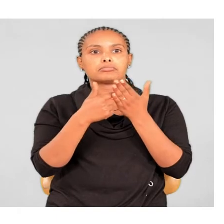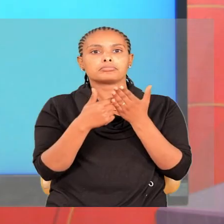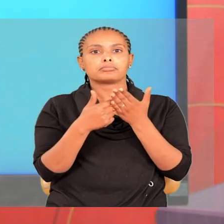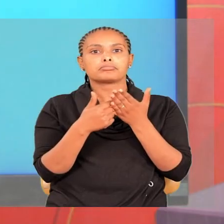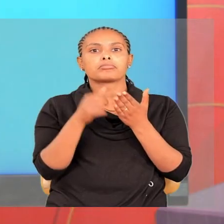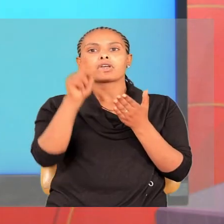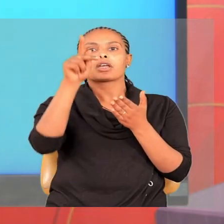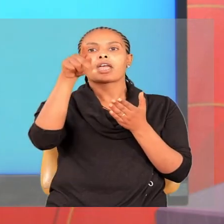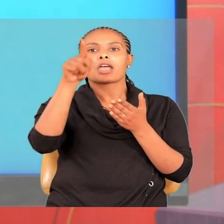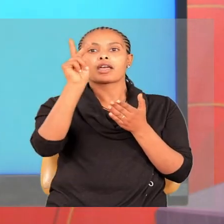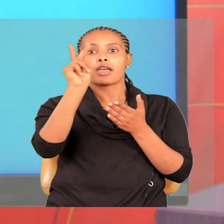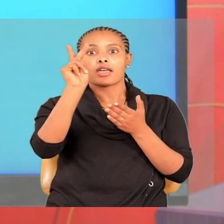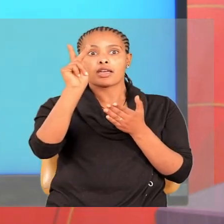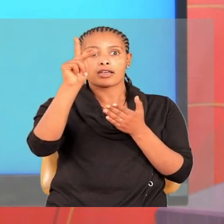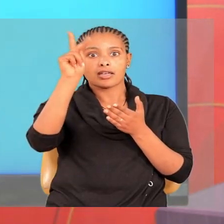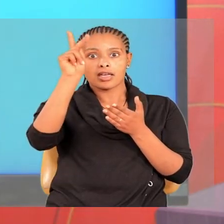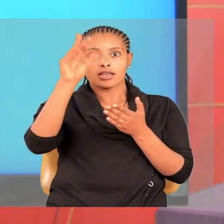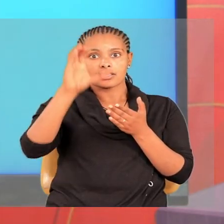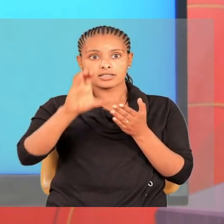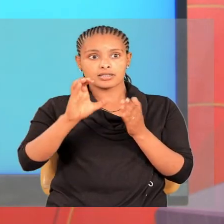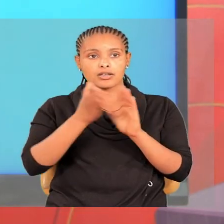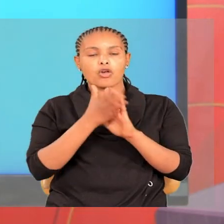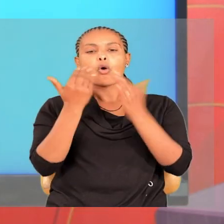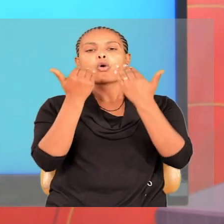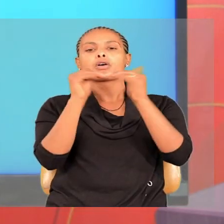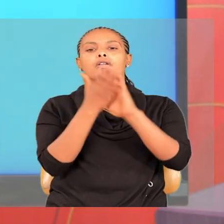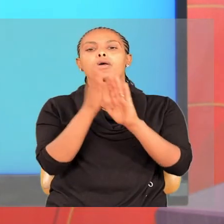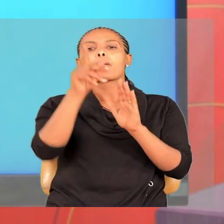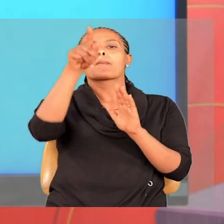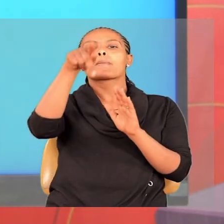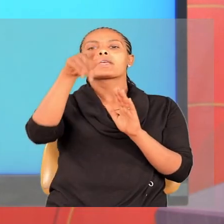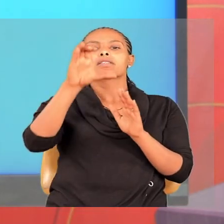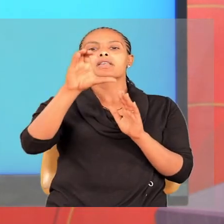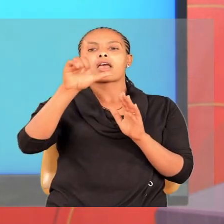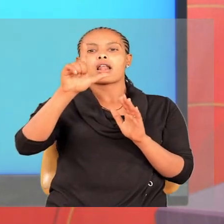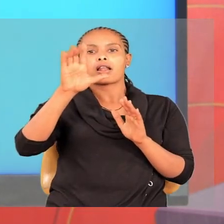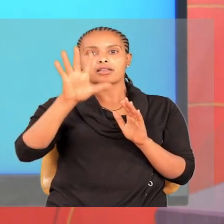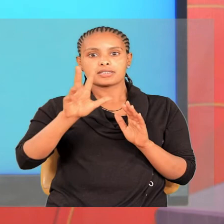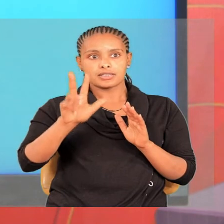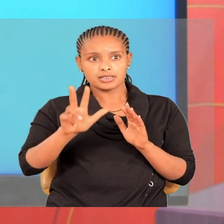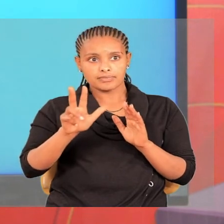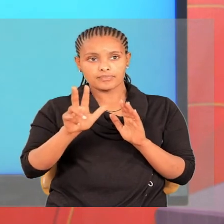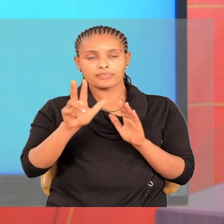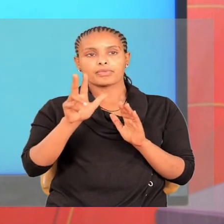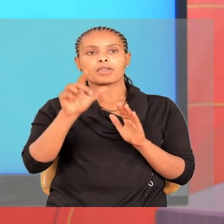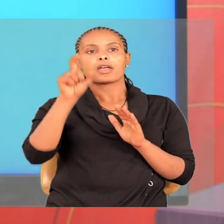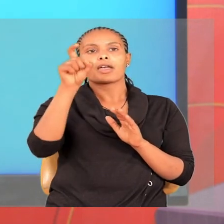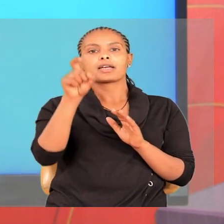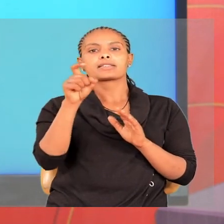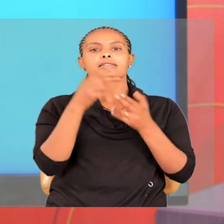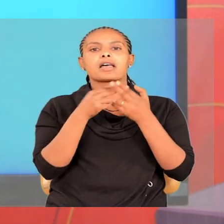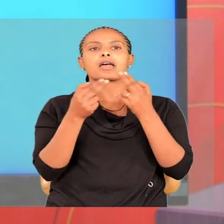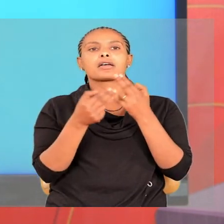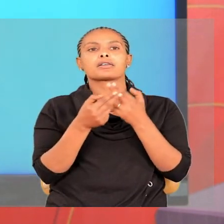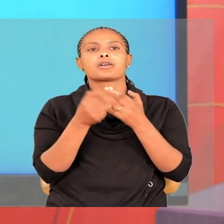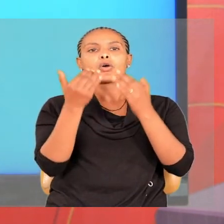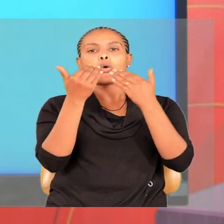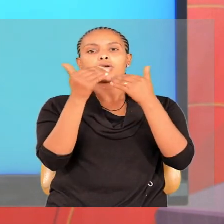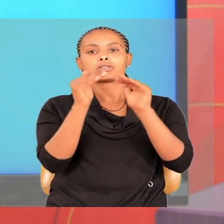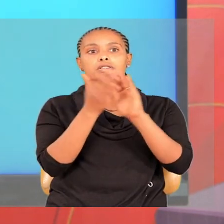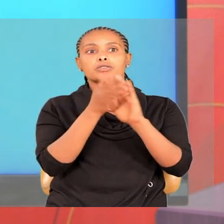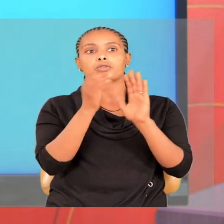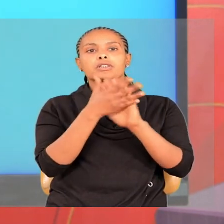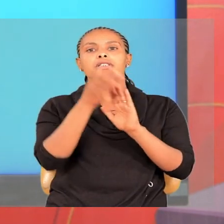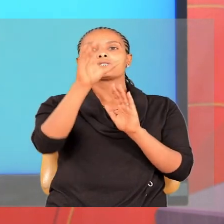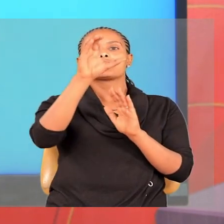constant, Kc equal concentration of PCl3 at equilibrium is x times concentration